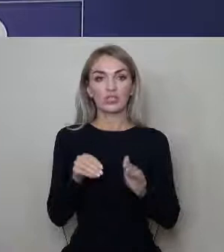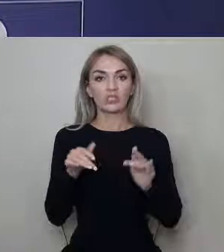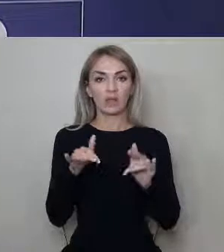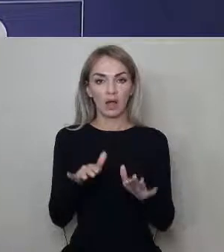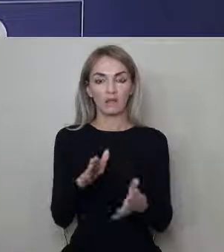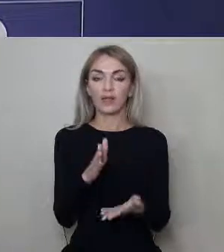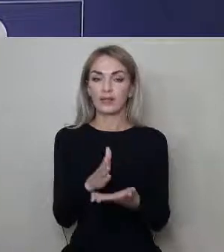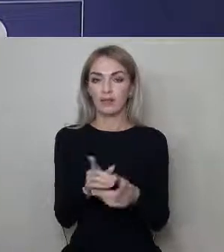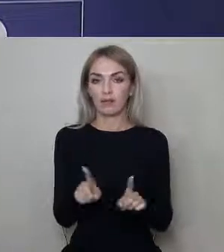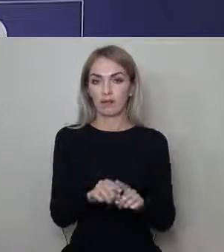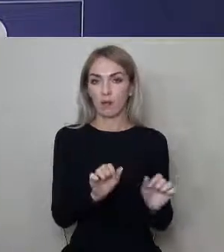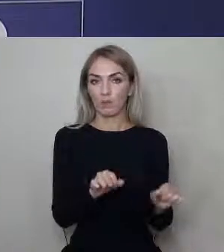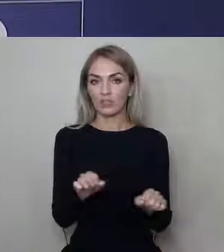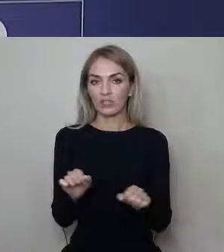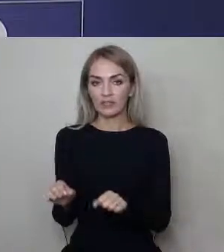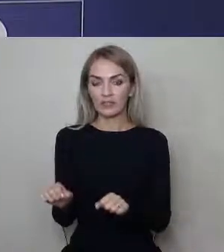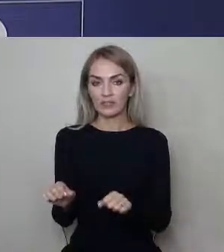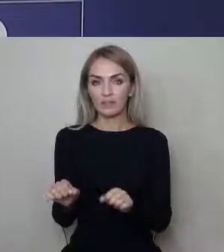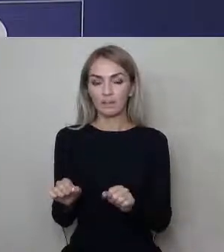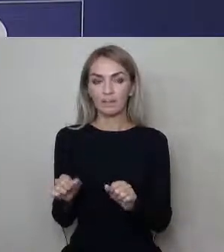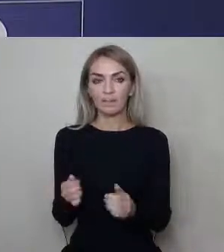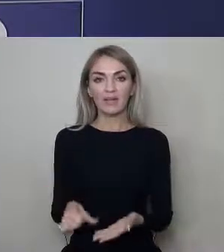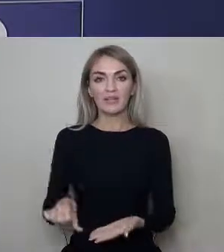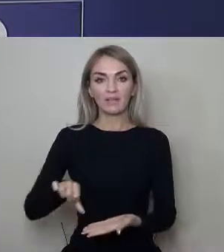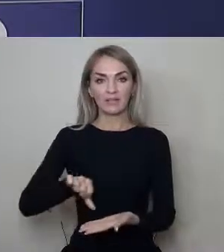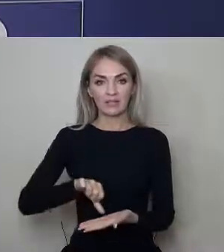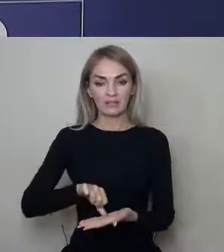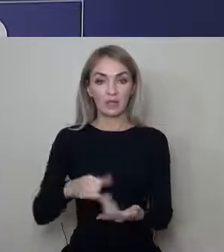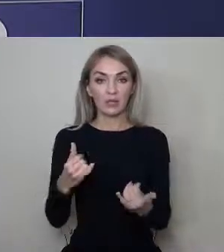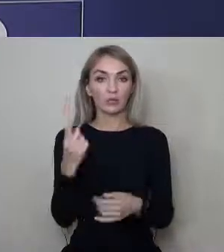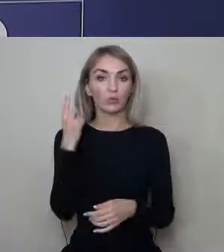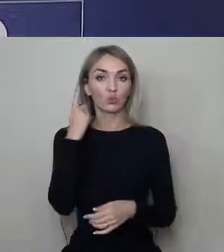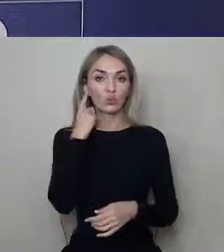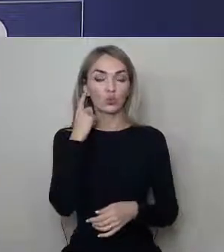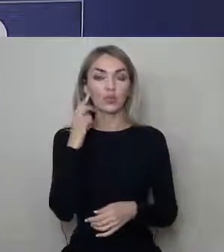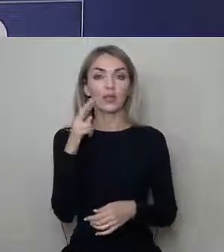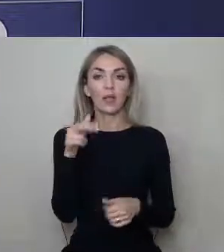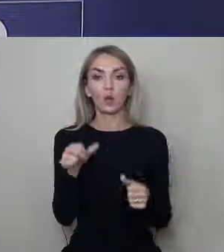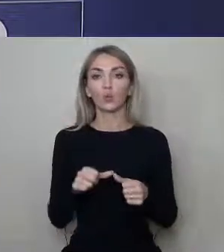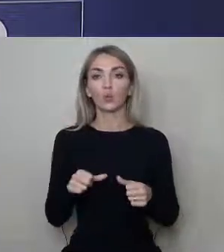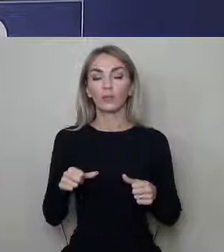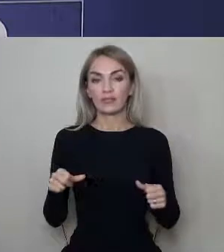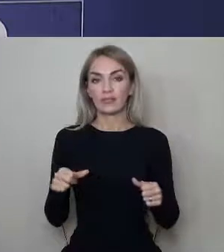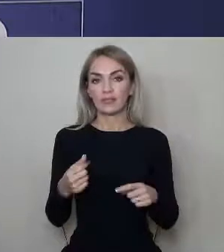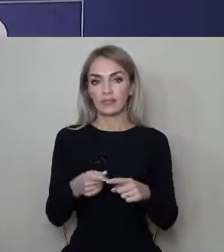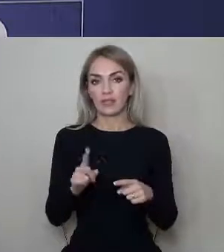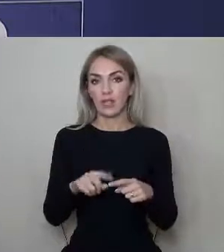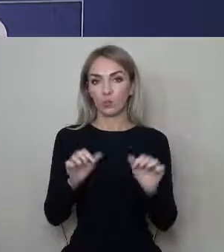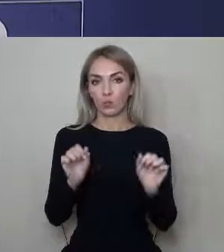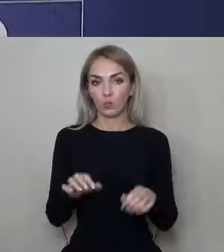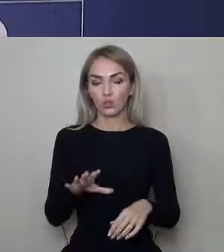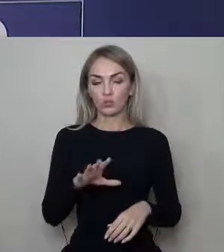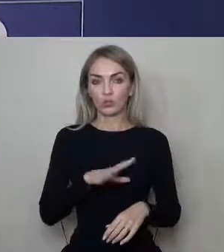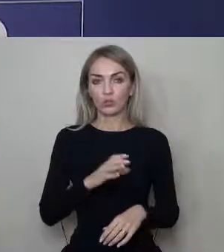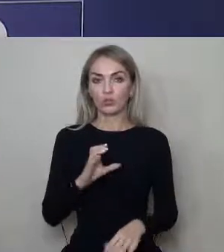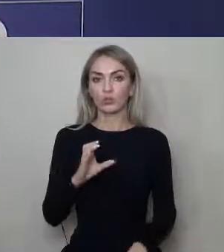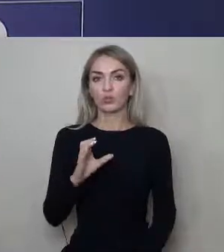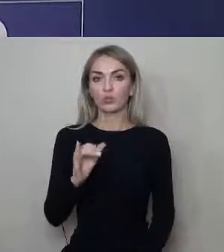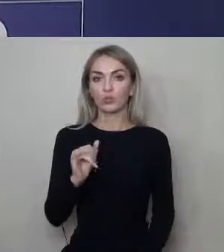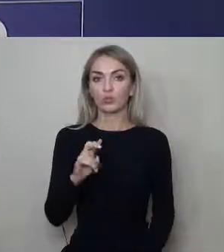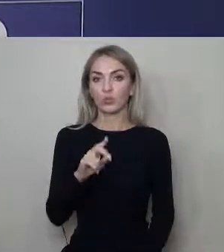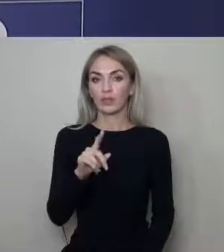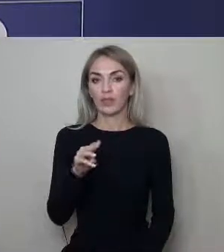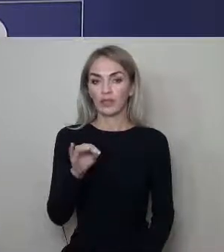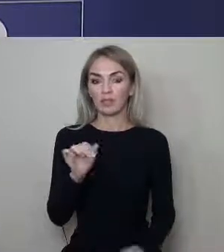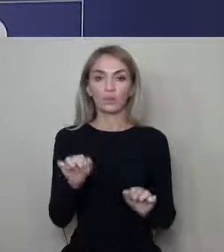and lawyers as representatives. And when it comes to election disputes, there is an opportunity to represent